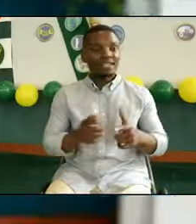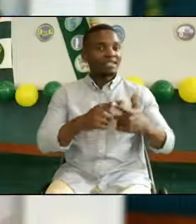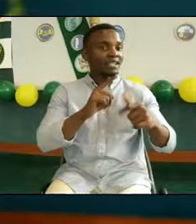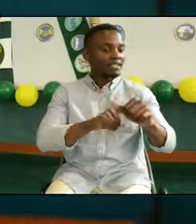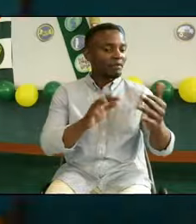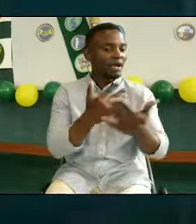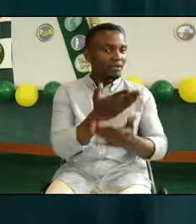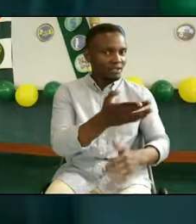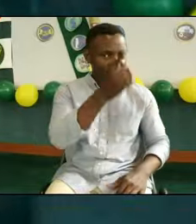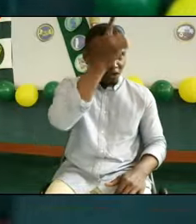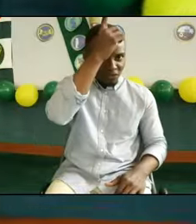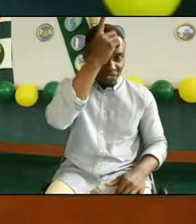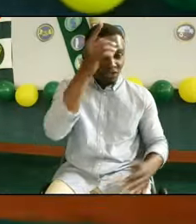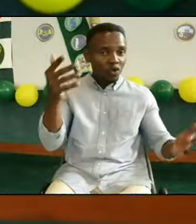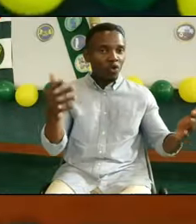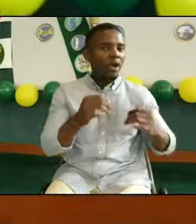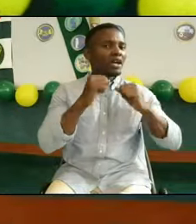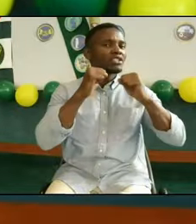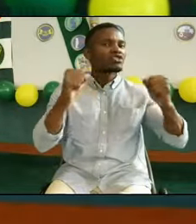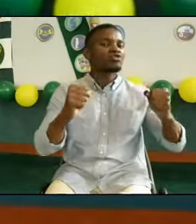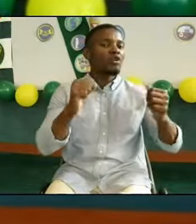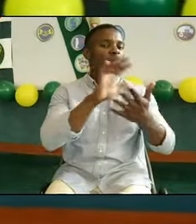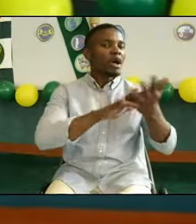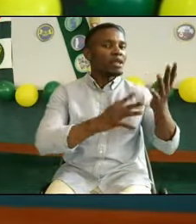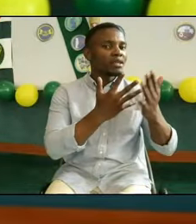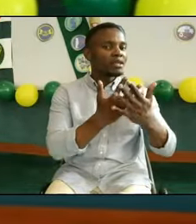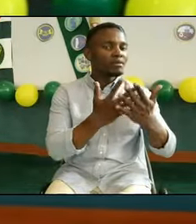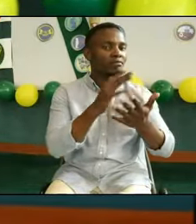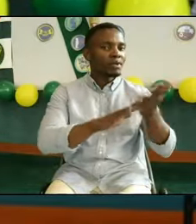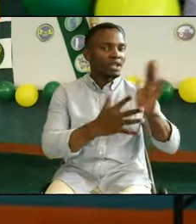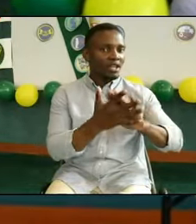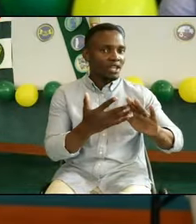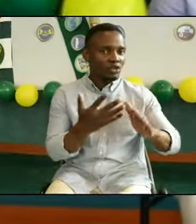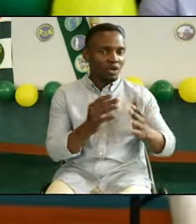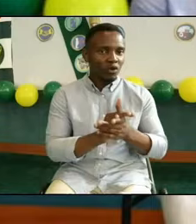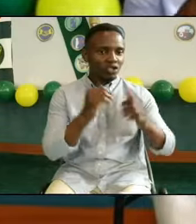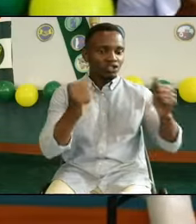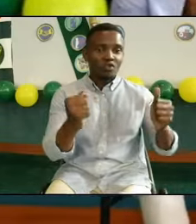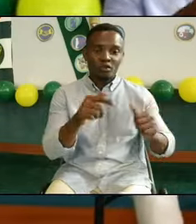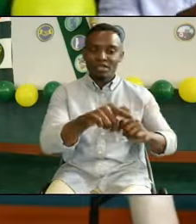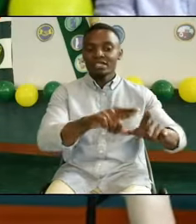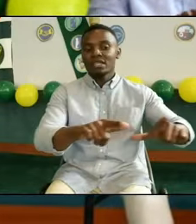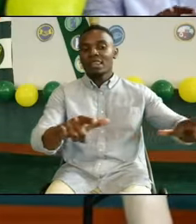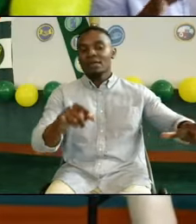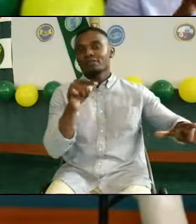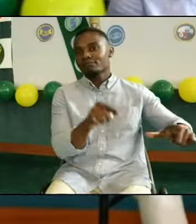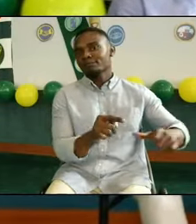place where the network is so strong, the signal is so strong, was the piece of land given to this young